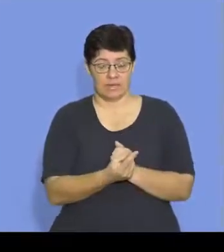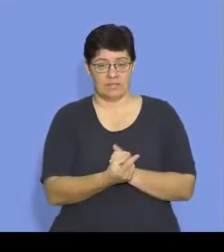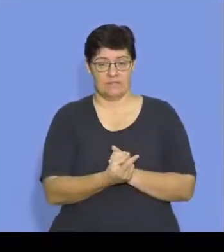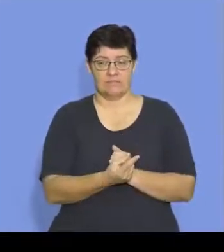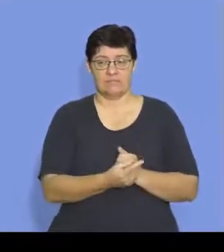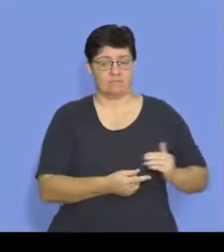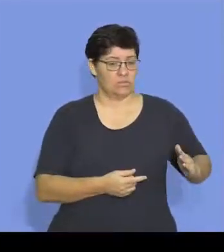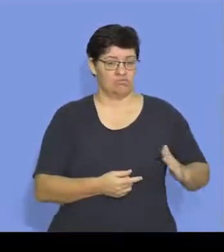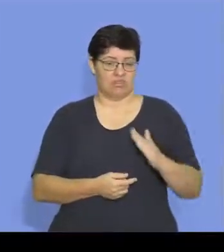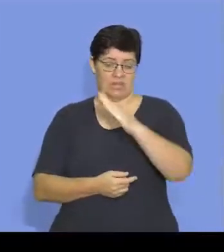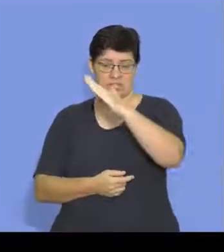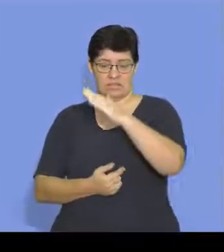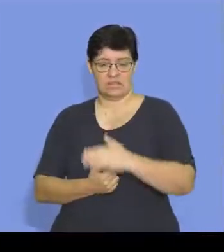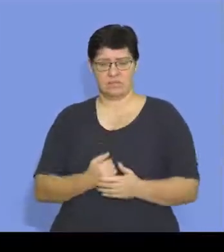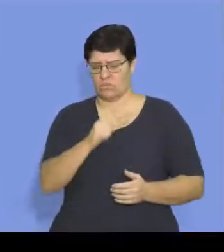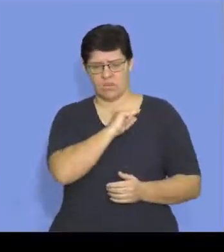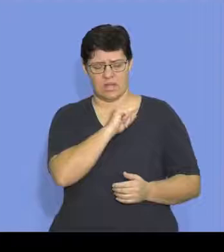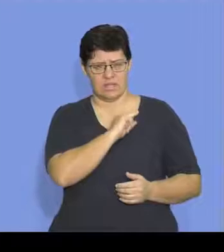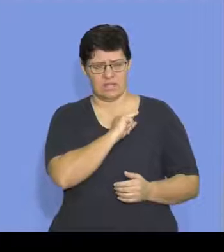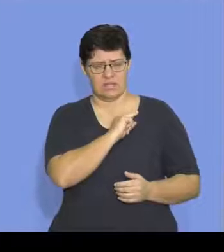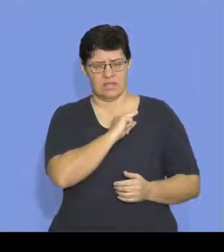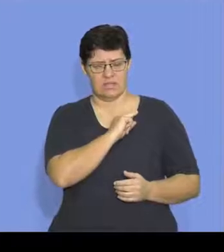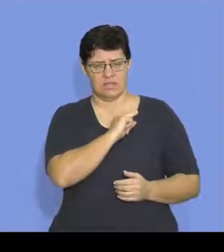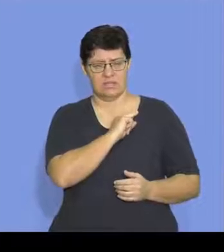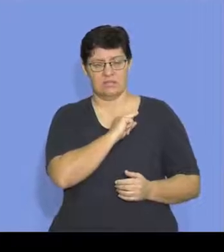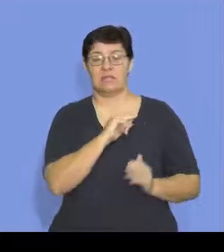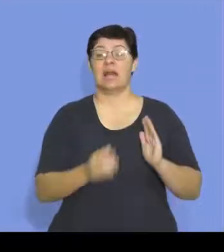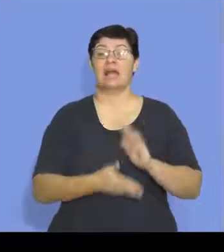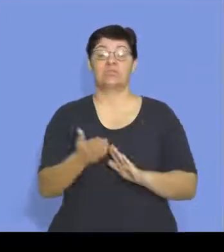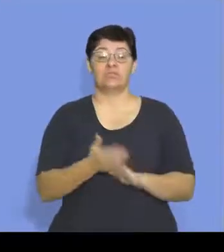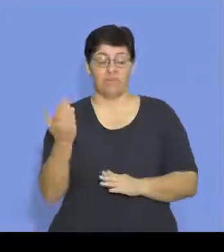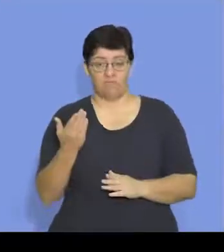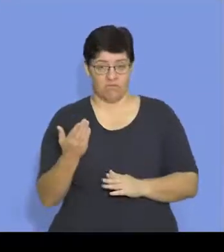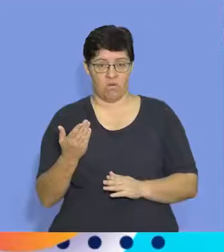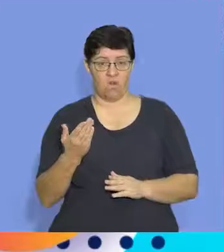straight line. Why? Because the acceleration due to gravity is a